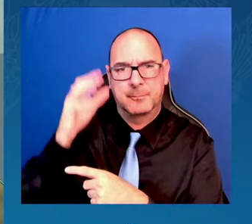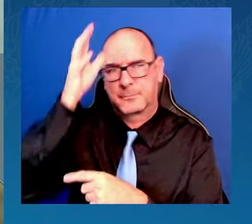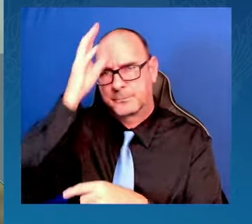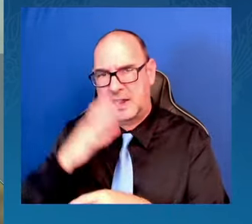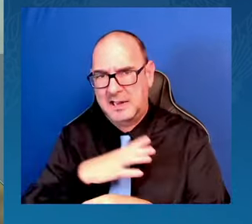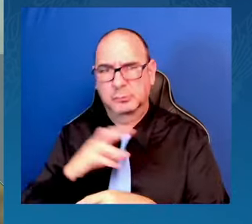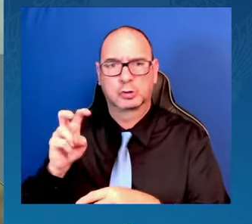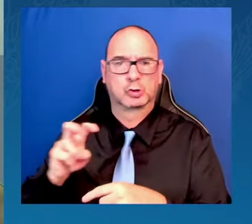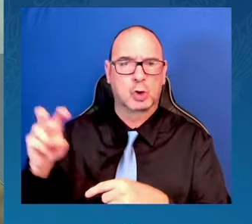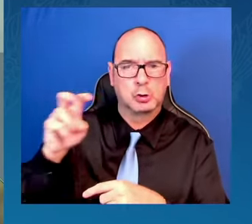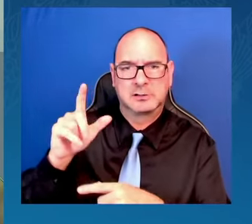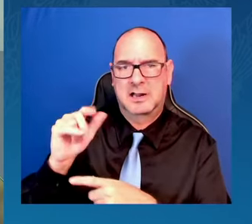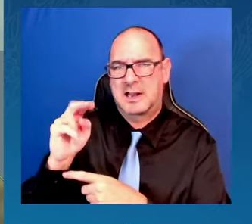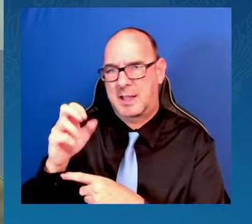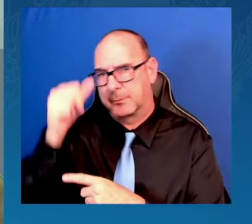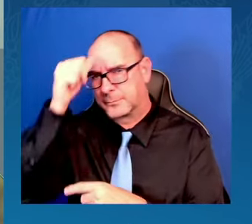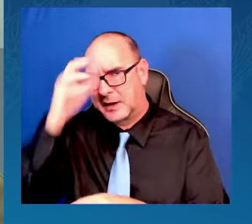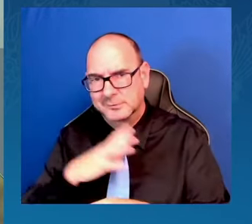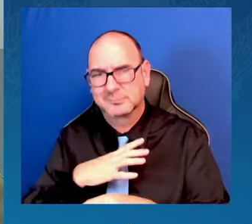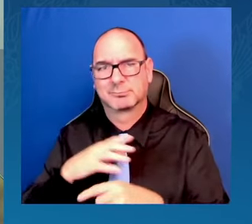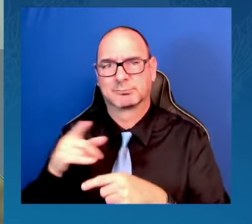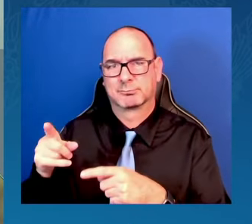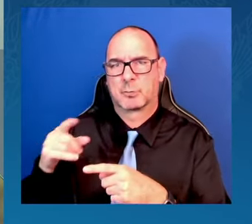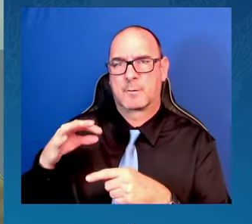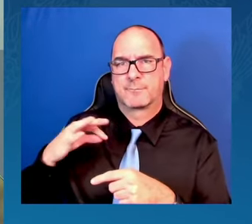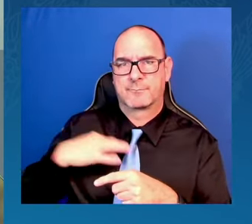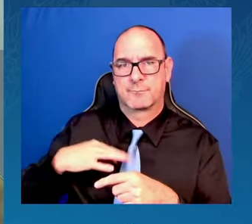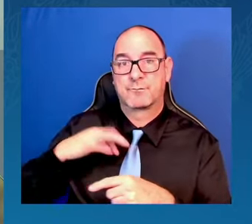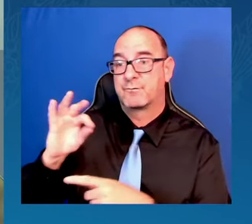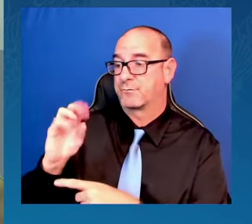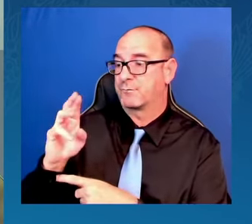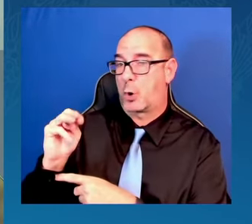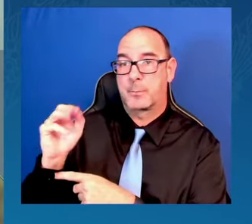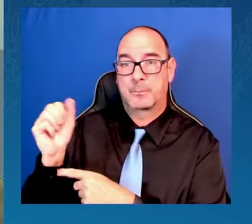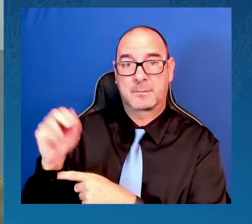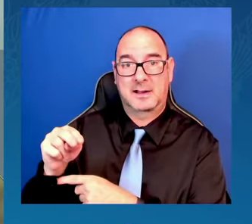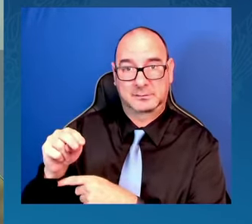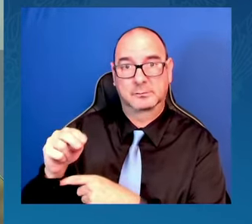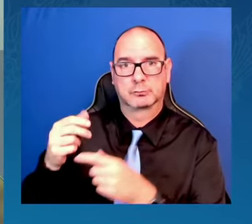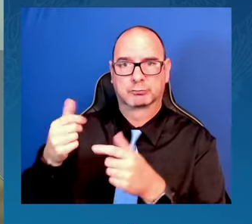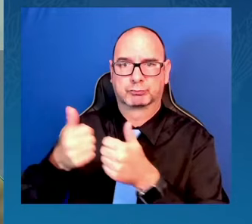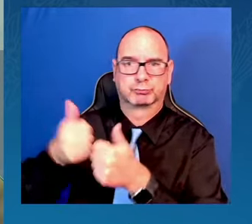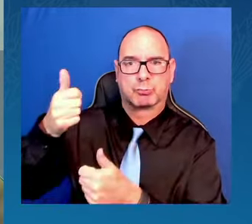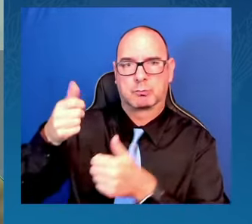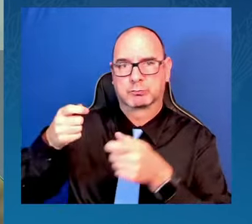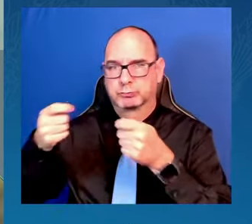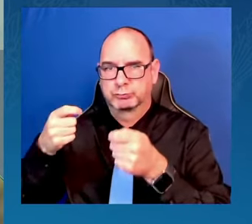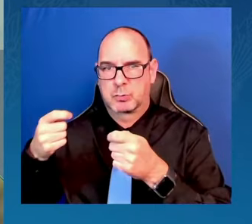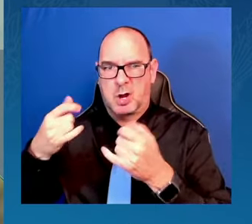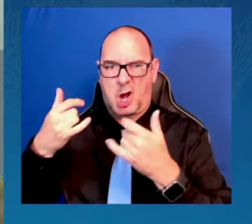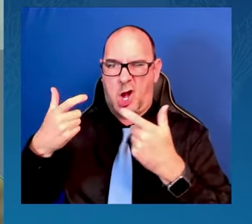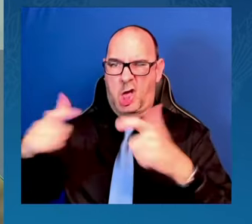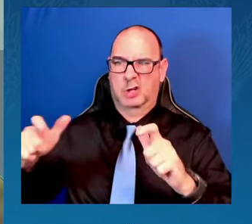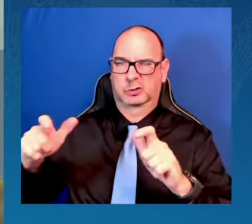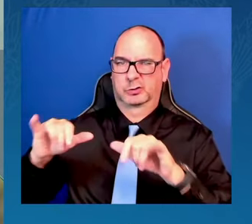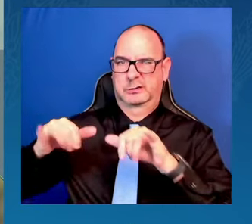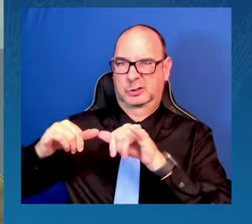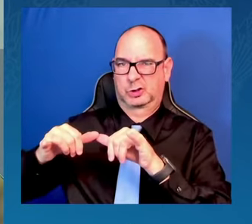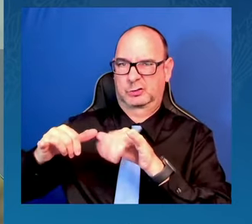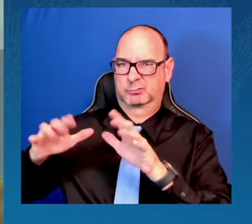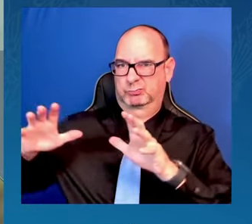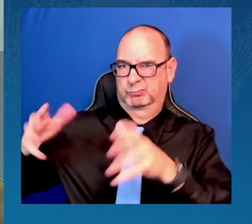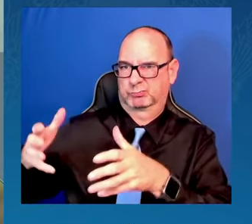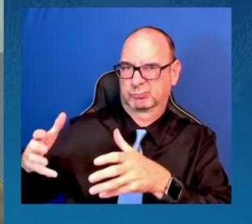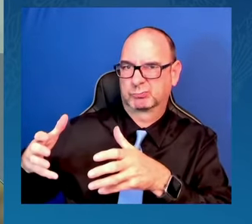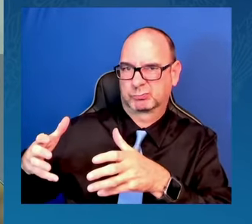a superintendent, a construction manager of large engineering procurement and construction projects. I'm excited about